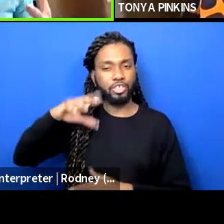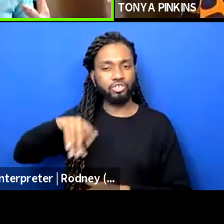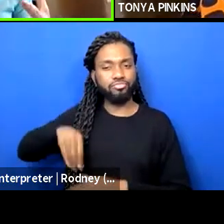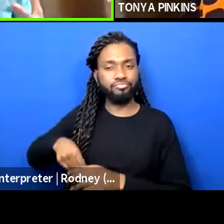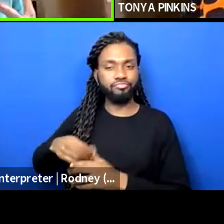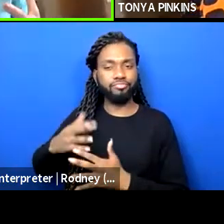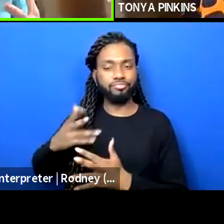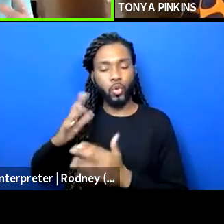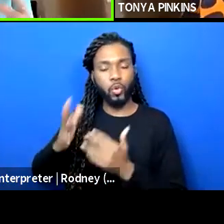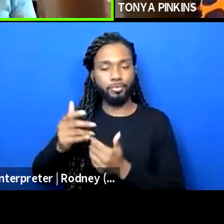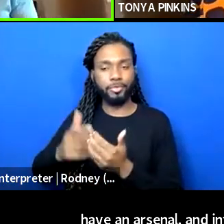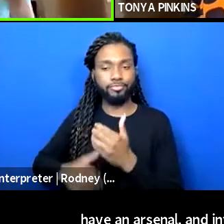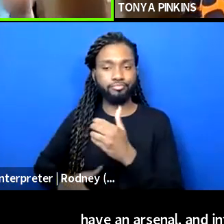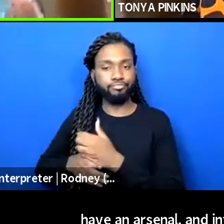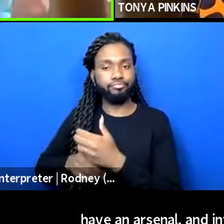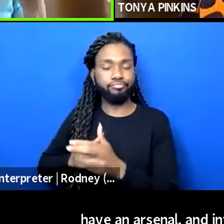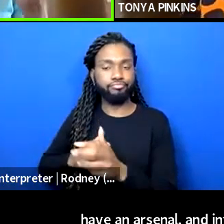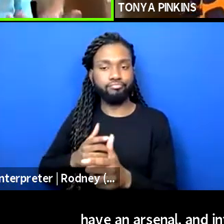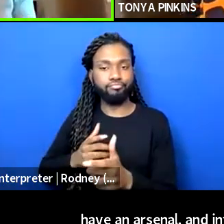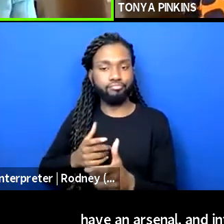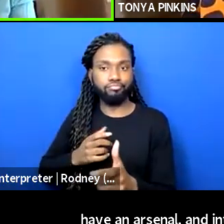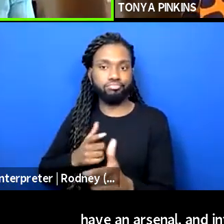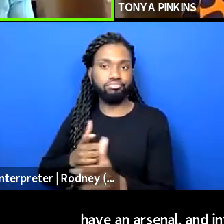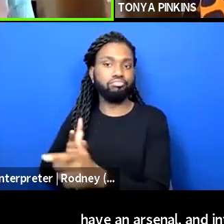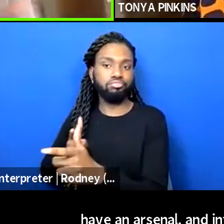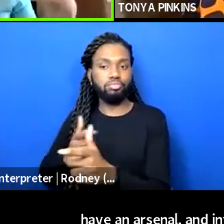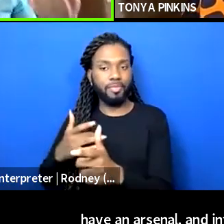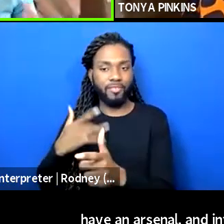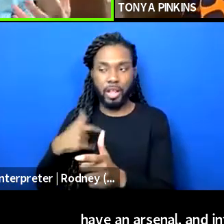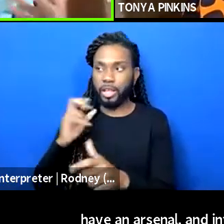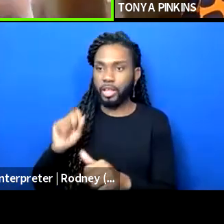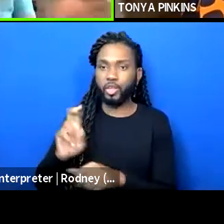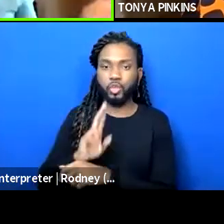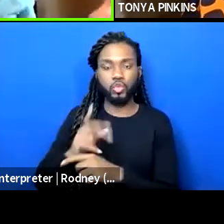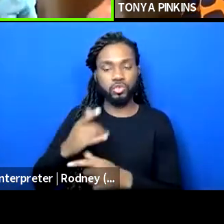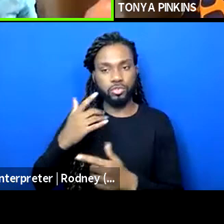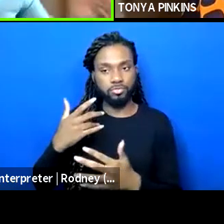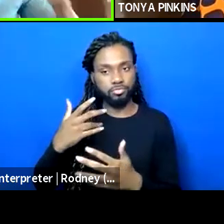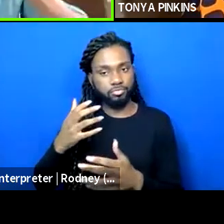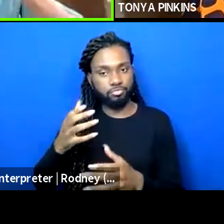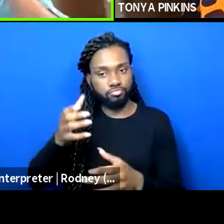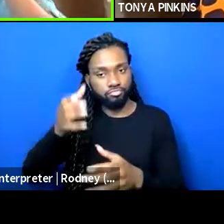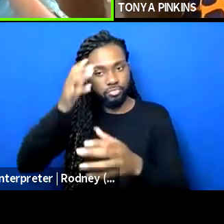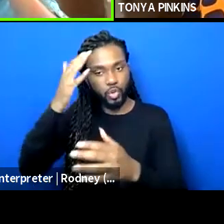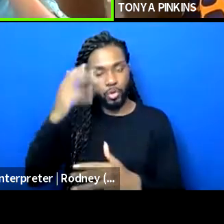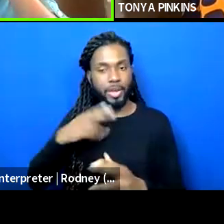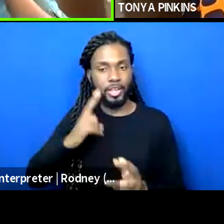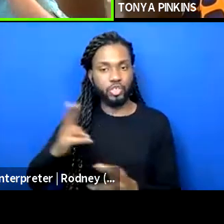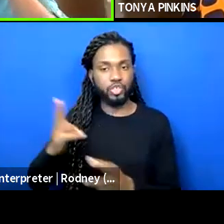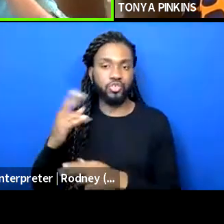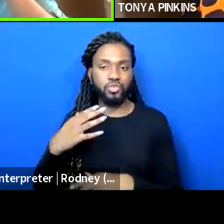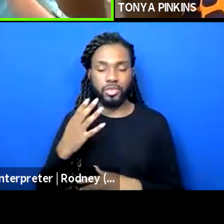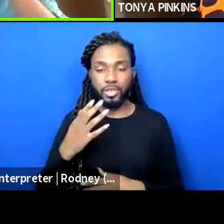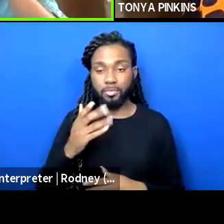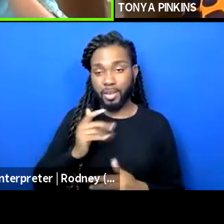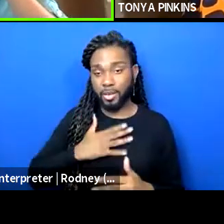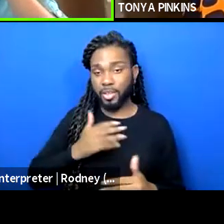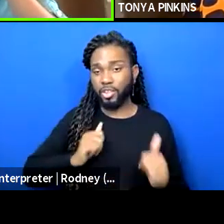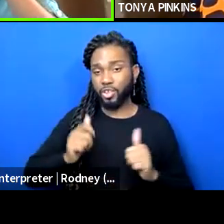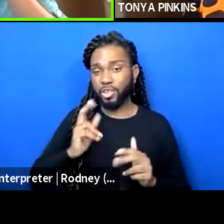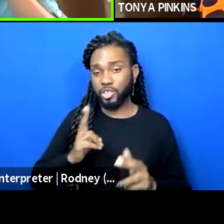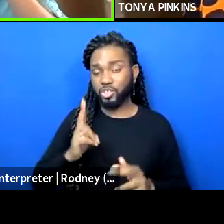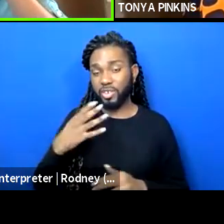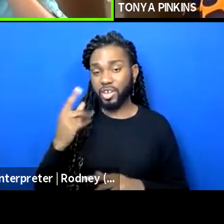stopped, that I could continue to know my history and know theater history. And I've been going ever